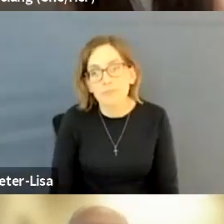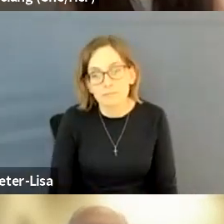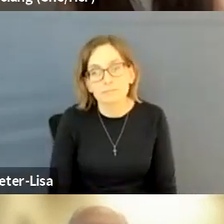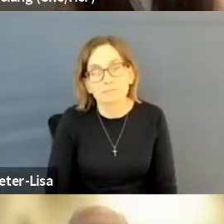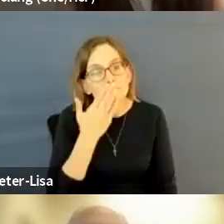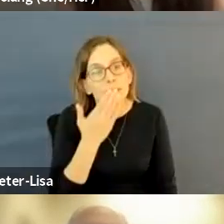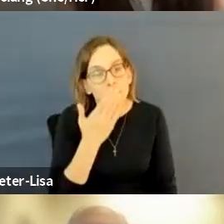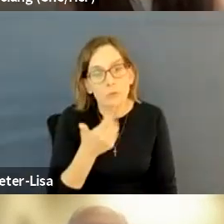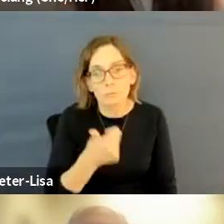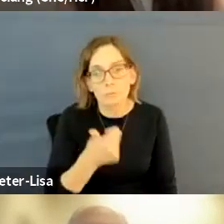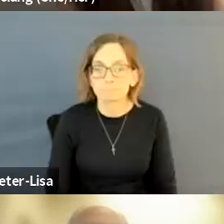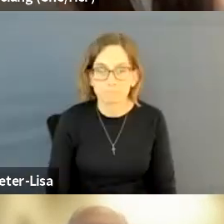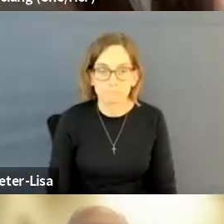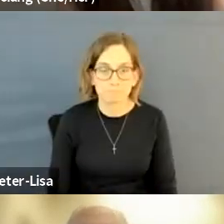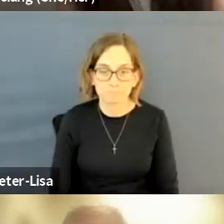Thank you.